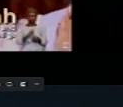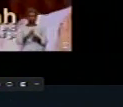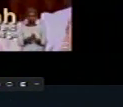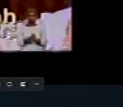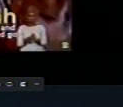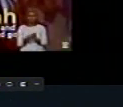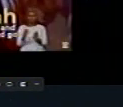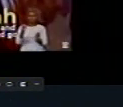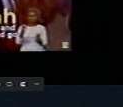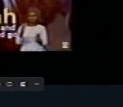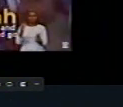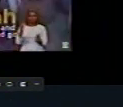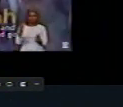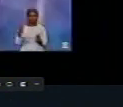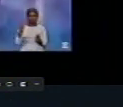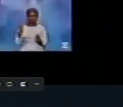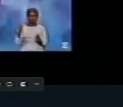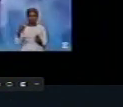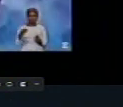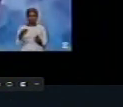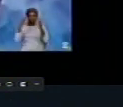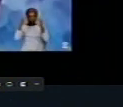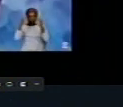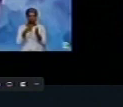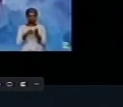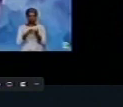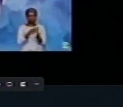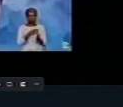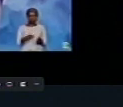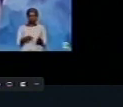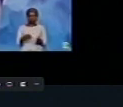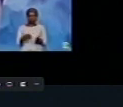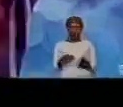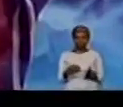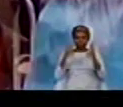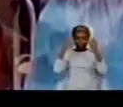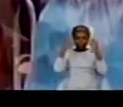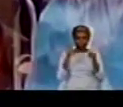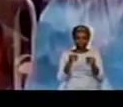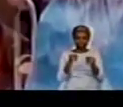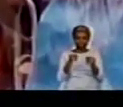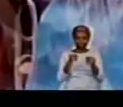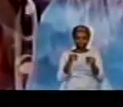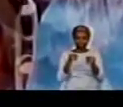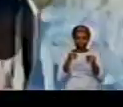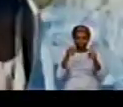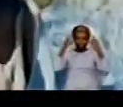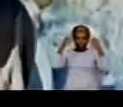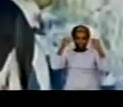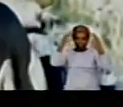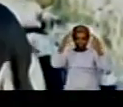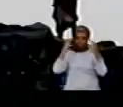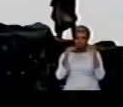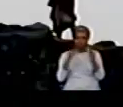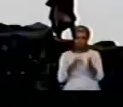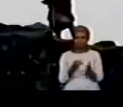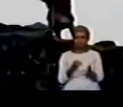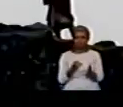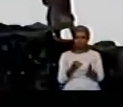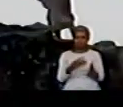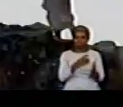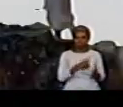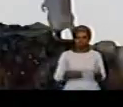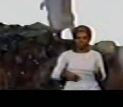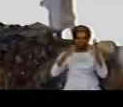end, the Son of God was manifested, that he might destroy